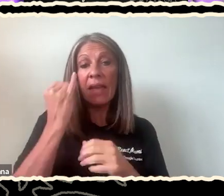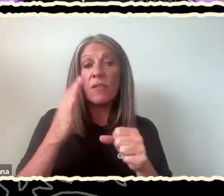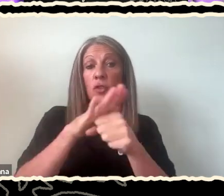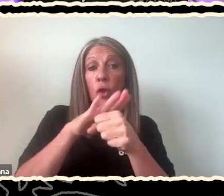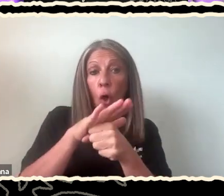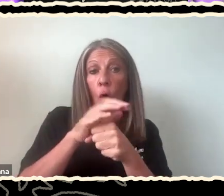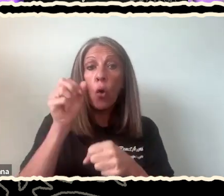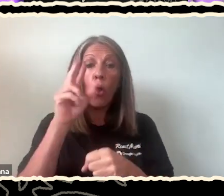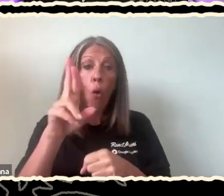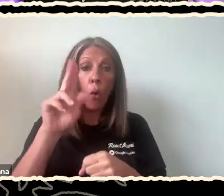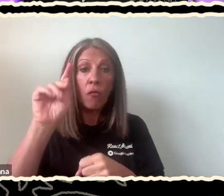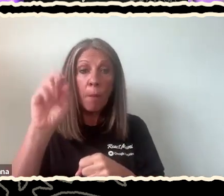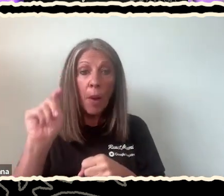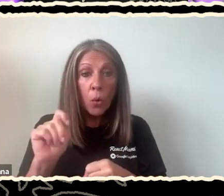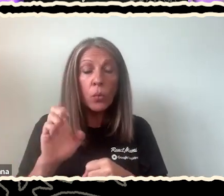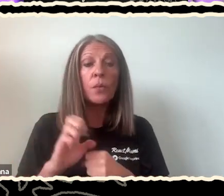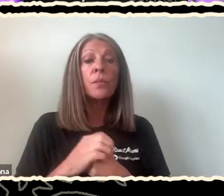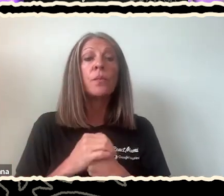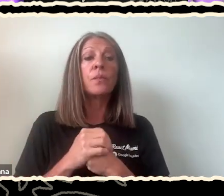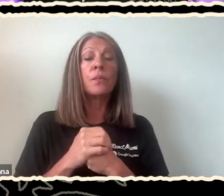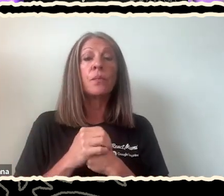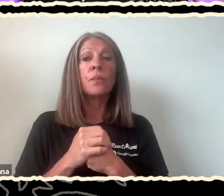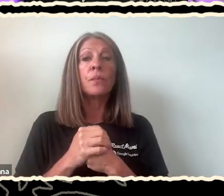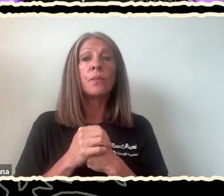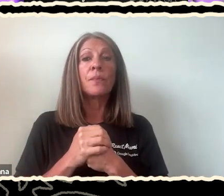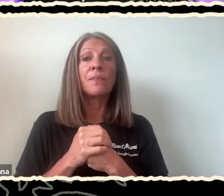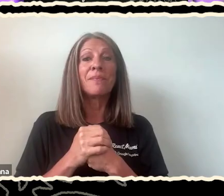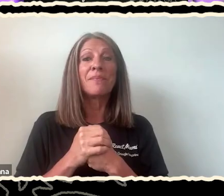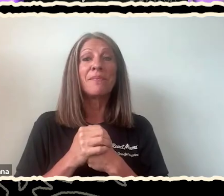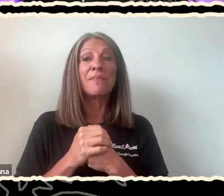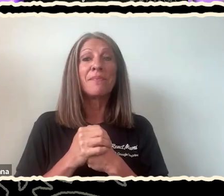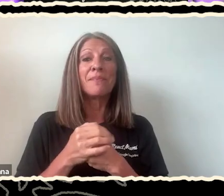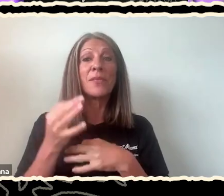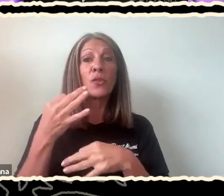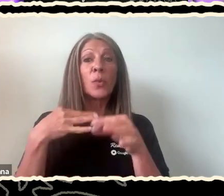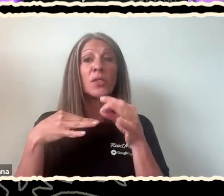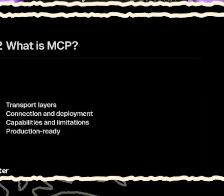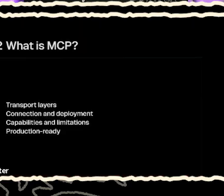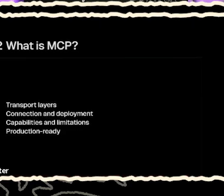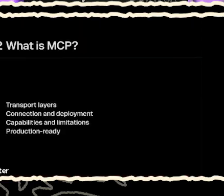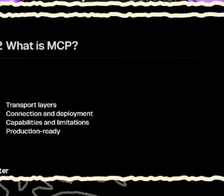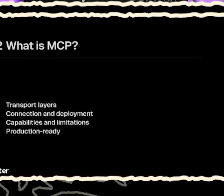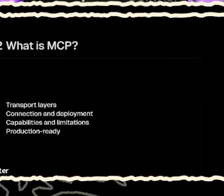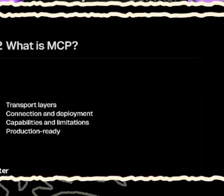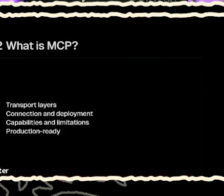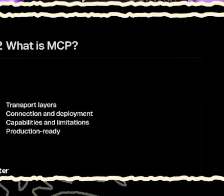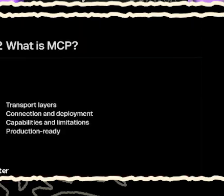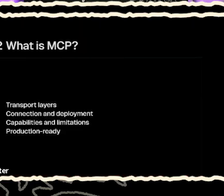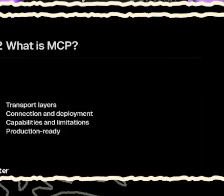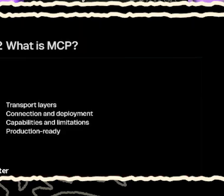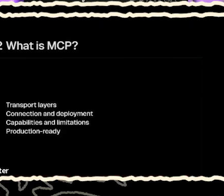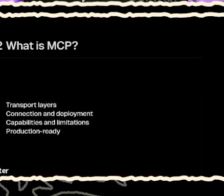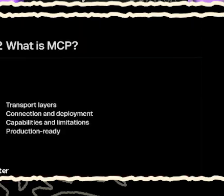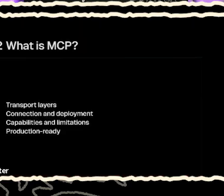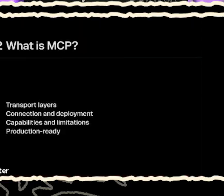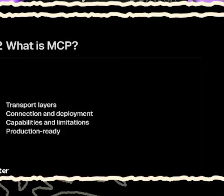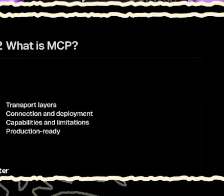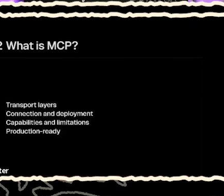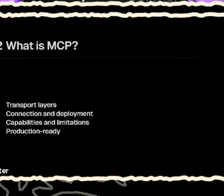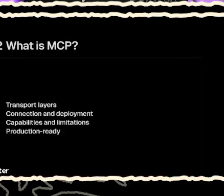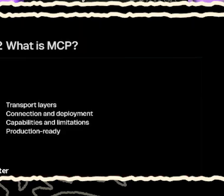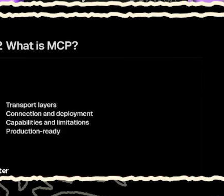local or a remote one, where do you deploy it, how do you structure the different capabilities, you got tools, you got prompts,